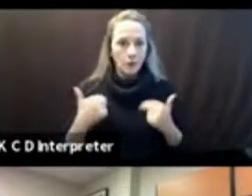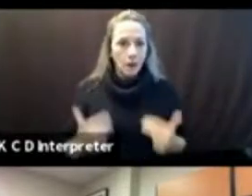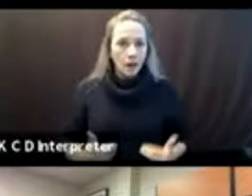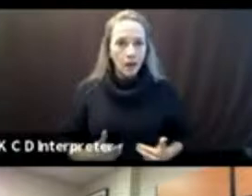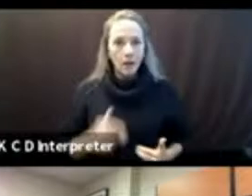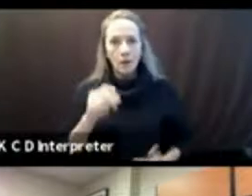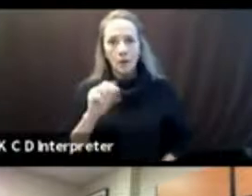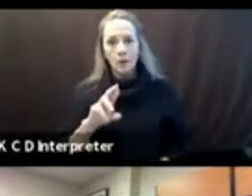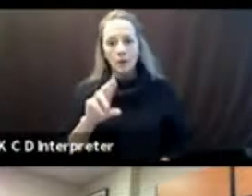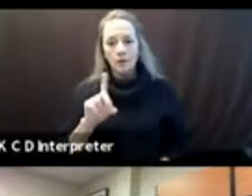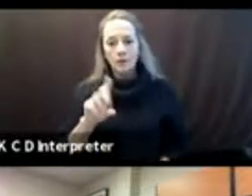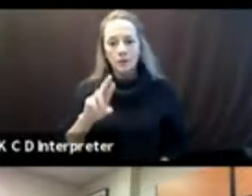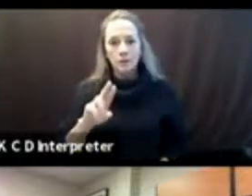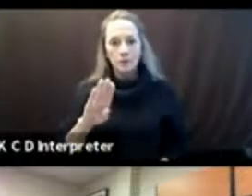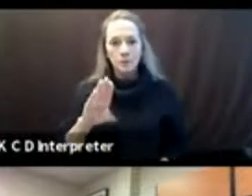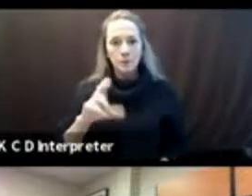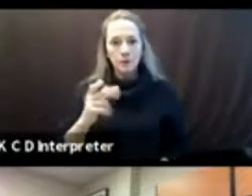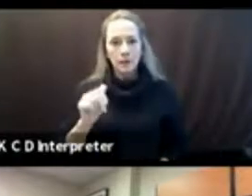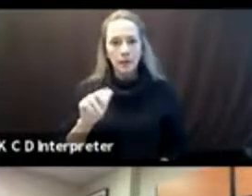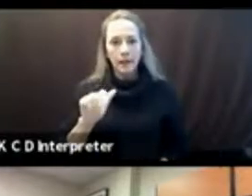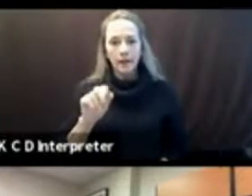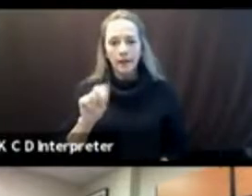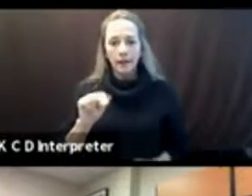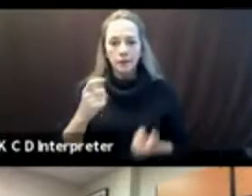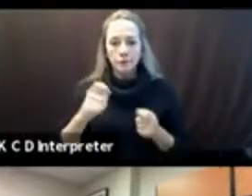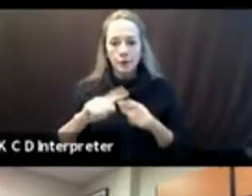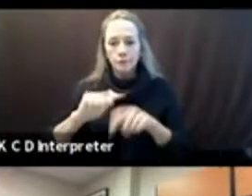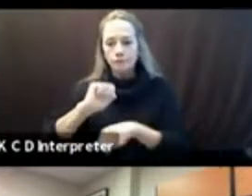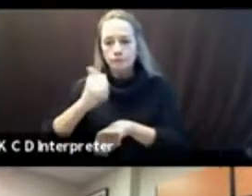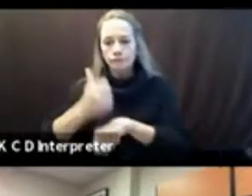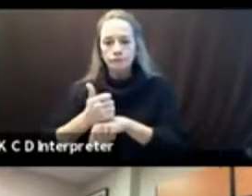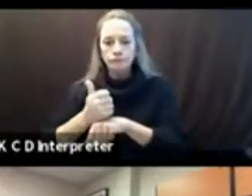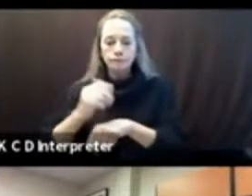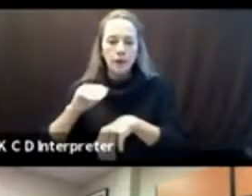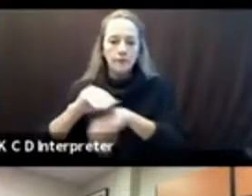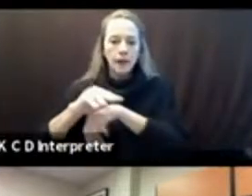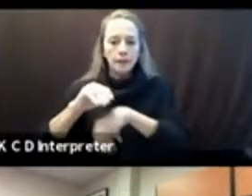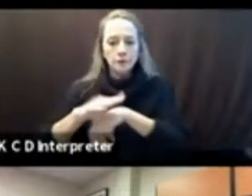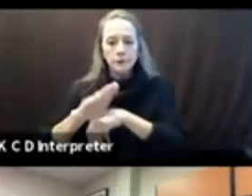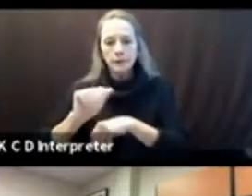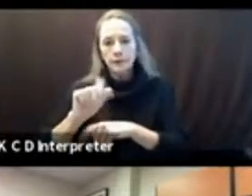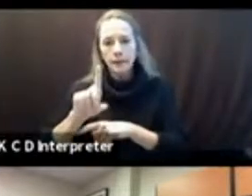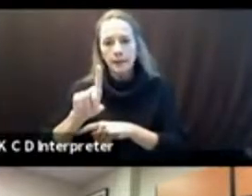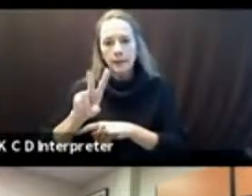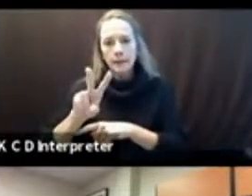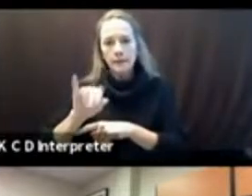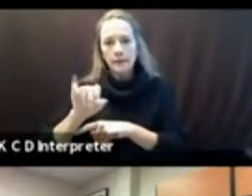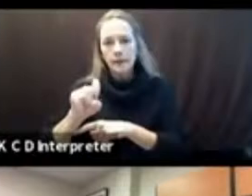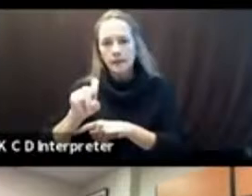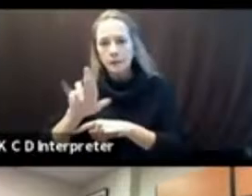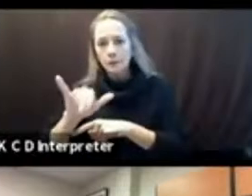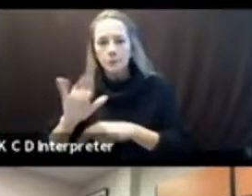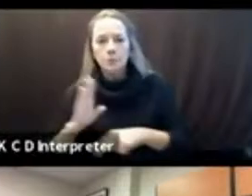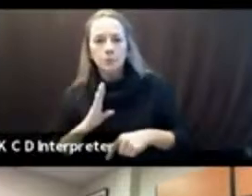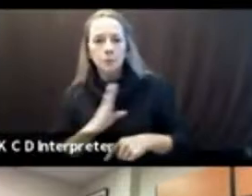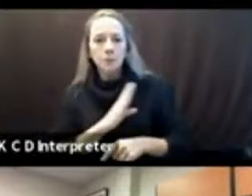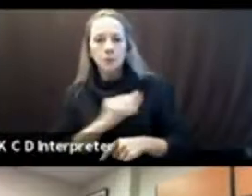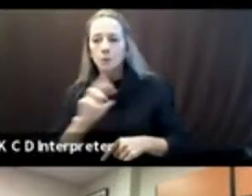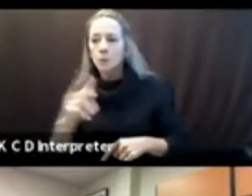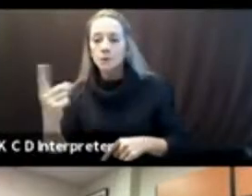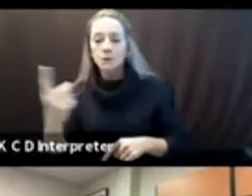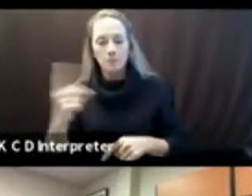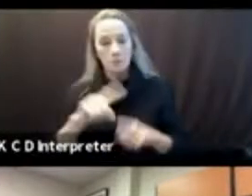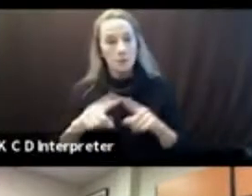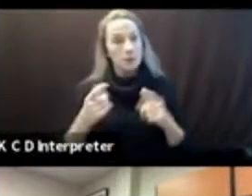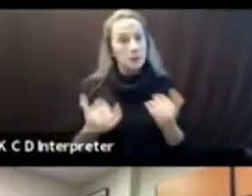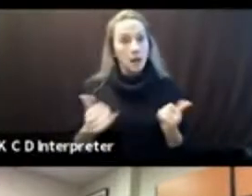somewhere on that side to come up with an advisory board at that point. And I'd wait and see what happens. But I think right now, the main thing is that we